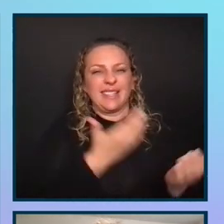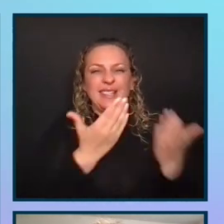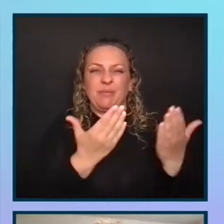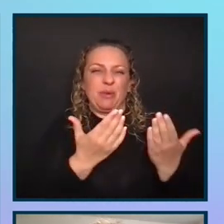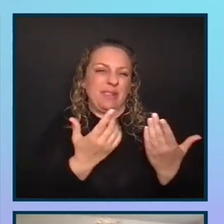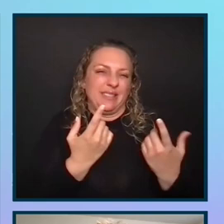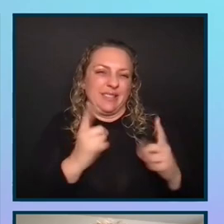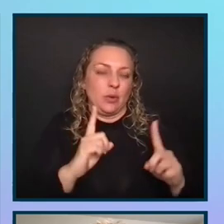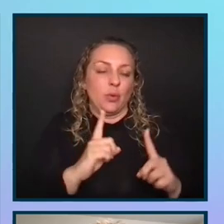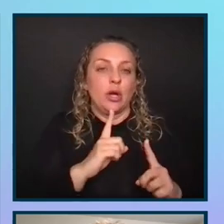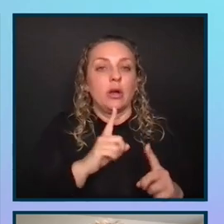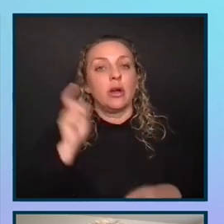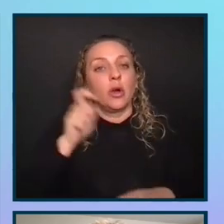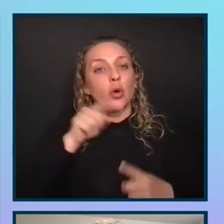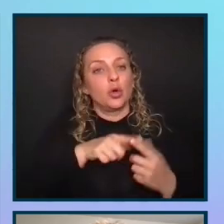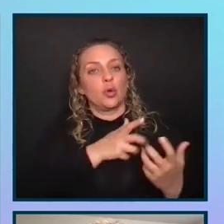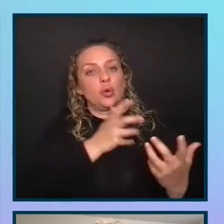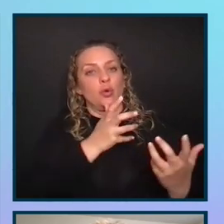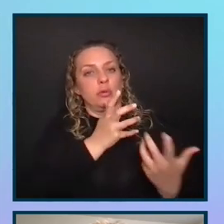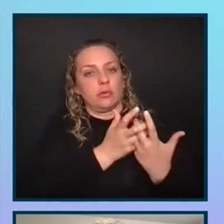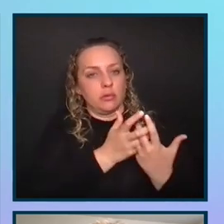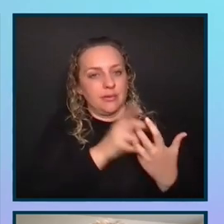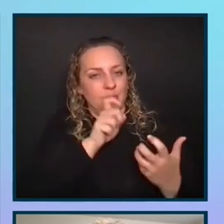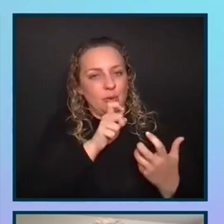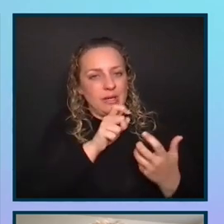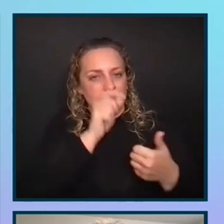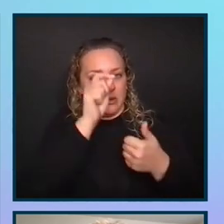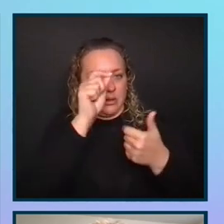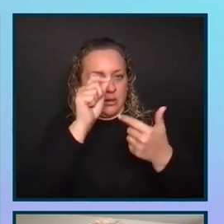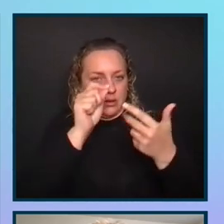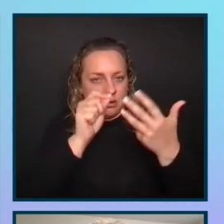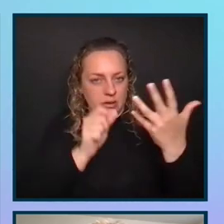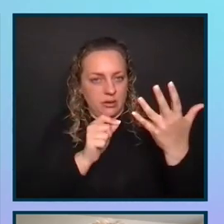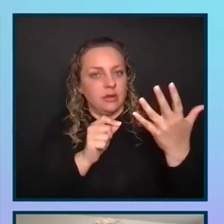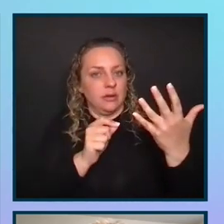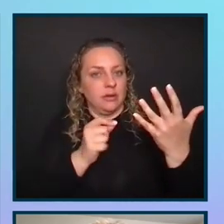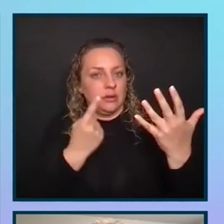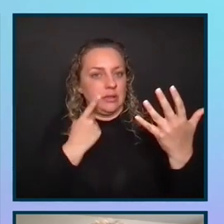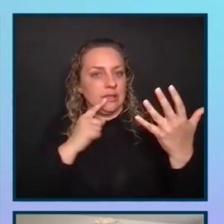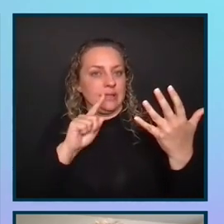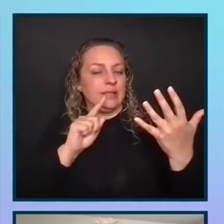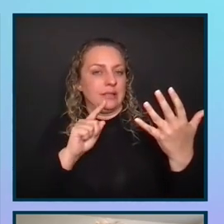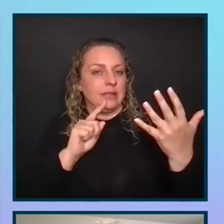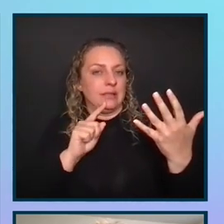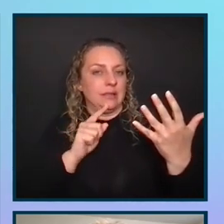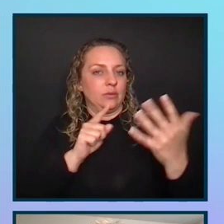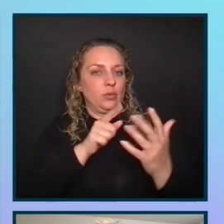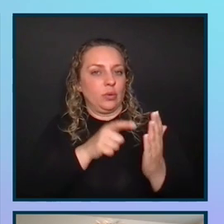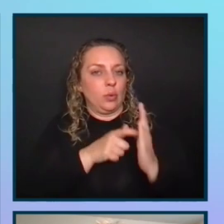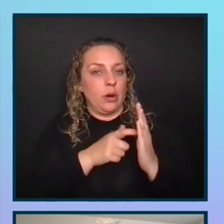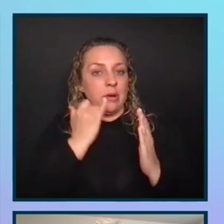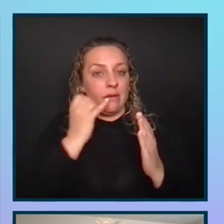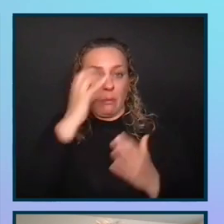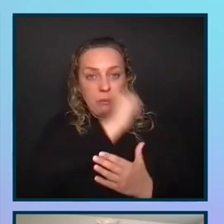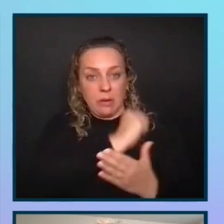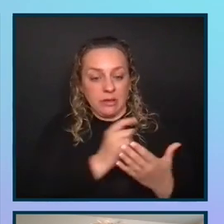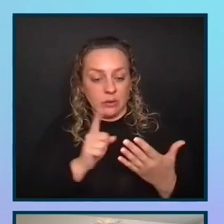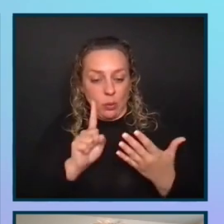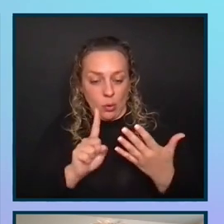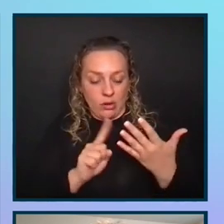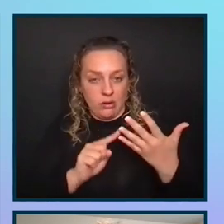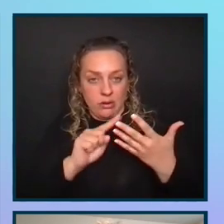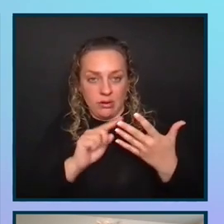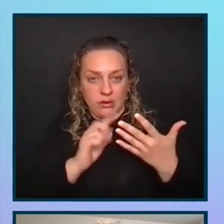to conform to WCAG, you need to meet all of the success criterion. If you miss any of them, you don't